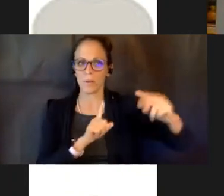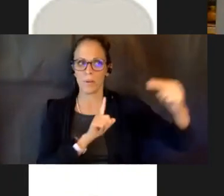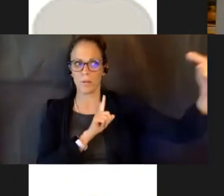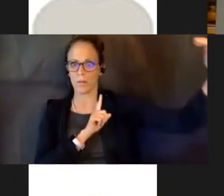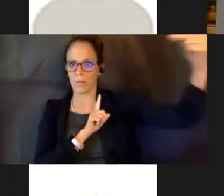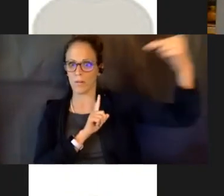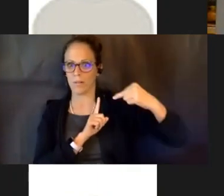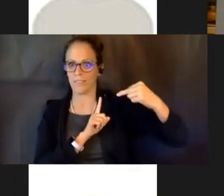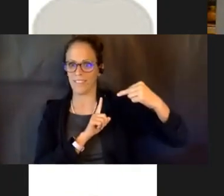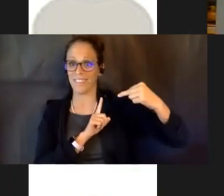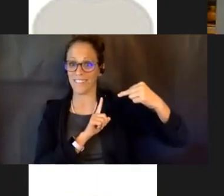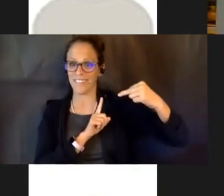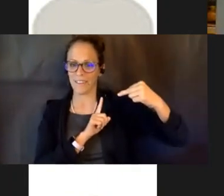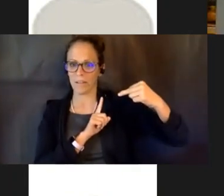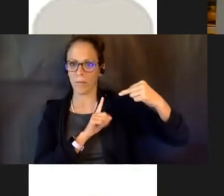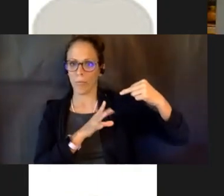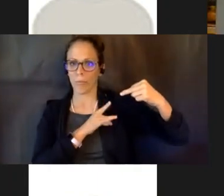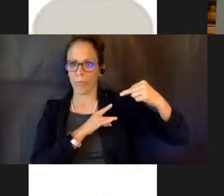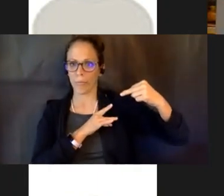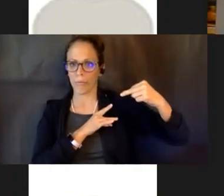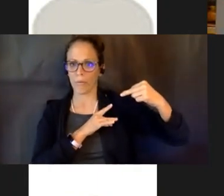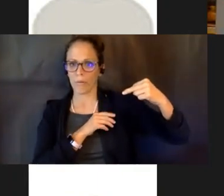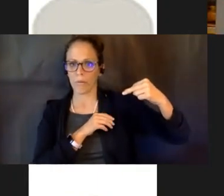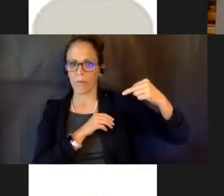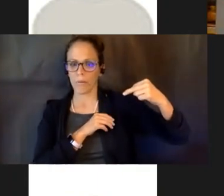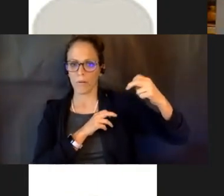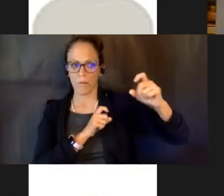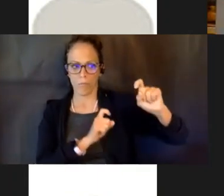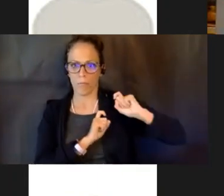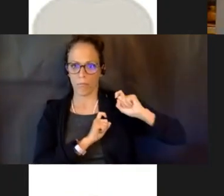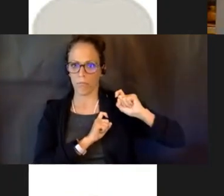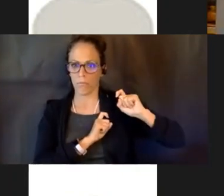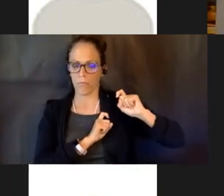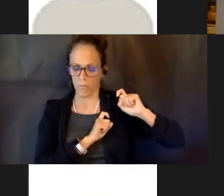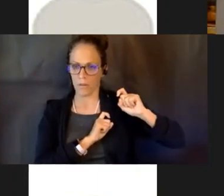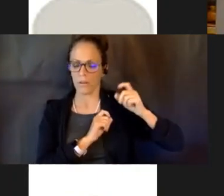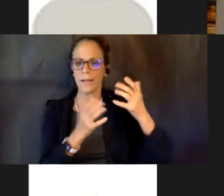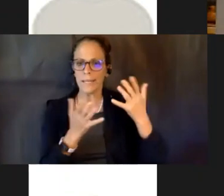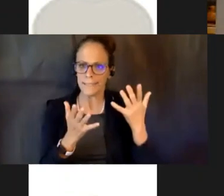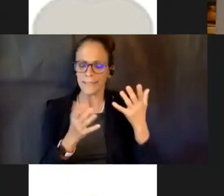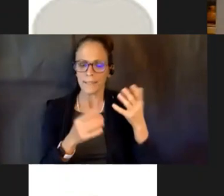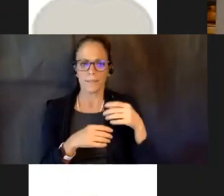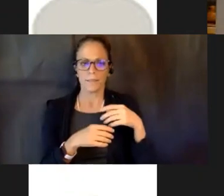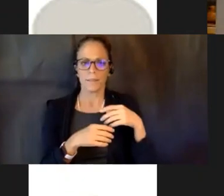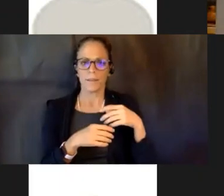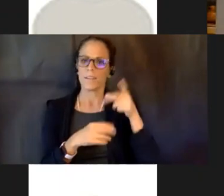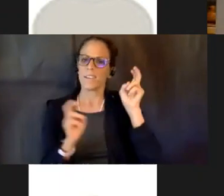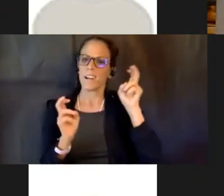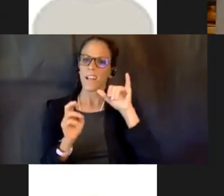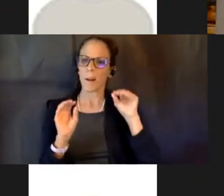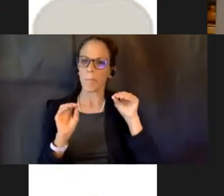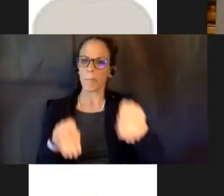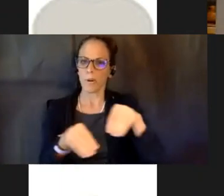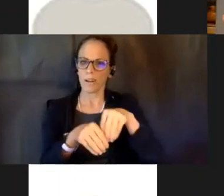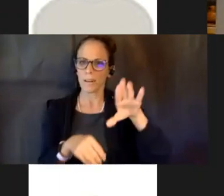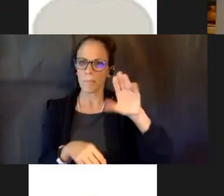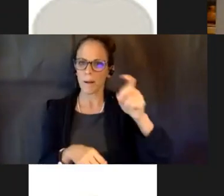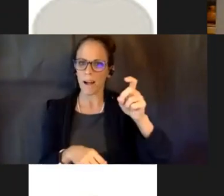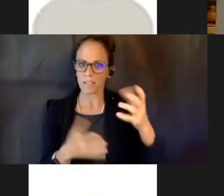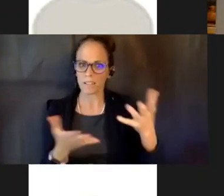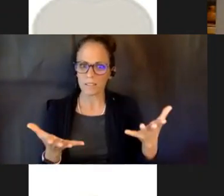are in, the skin you are in, you know? So I think of fugitive, because the fugitive slave law, what is, on that one thing, when we